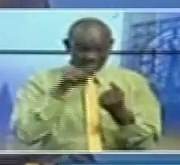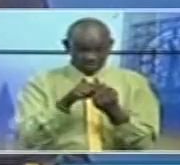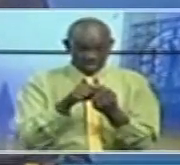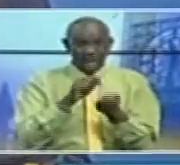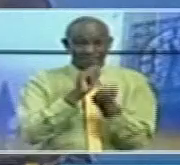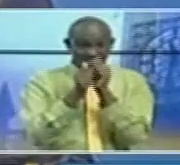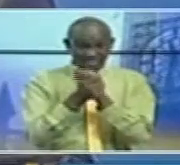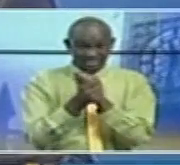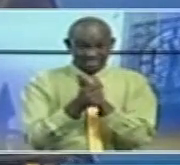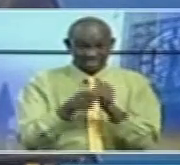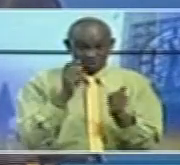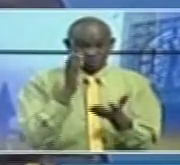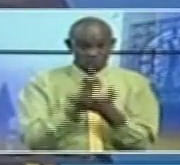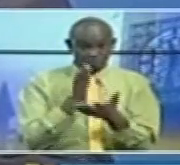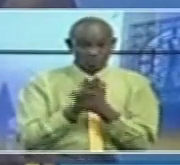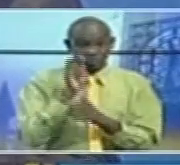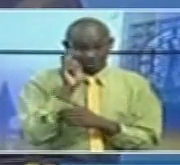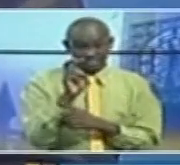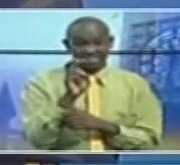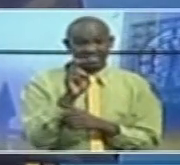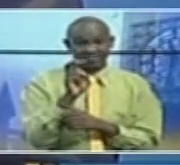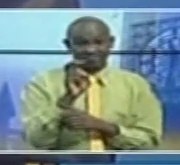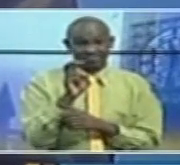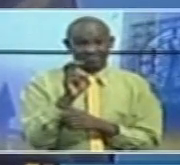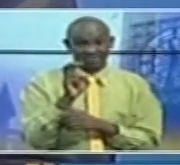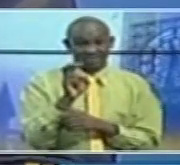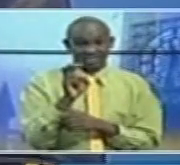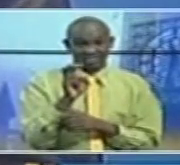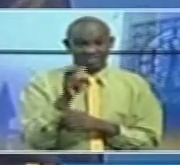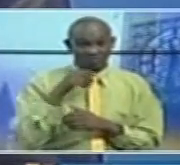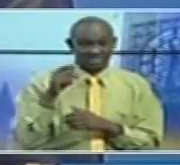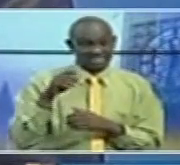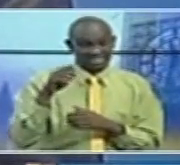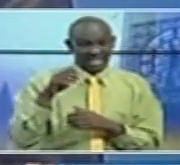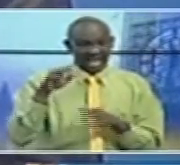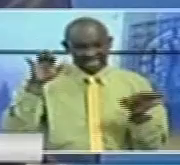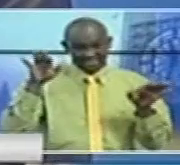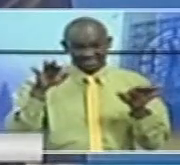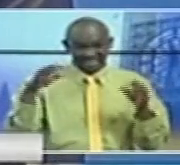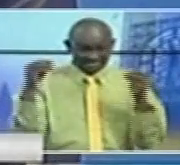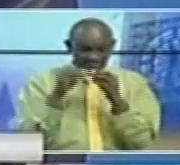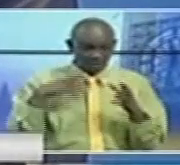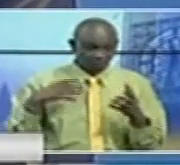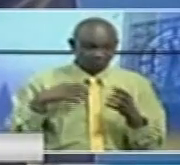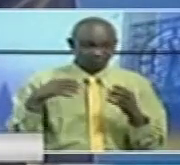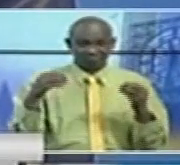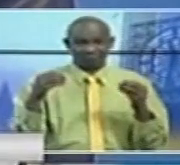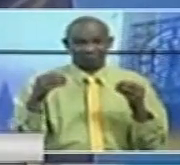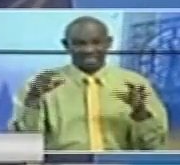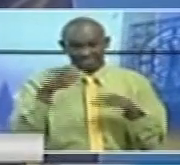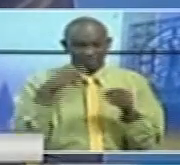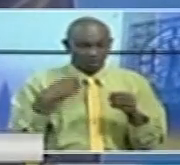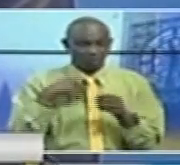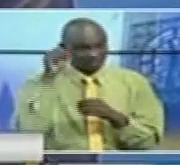amendment, you would actually see the sense where the Assembly of State Parties is actually coming up with a